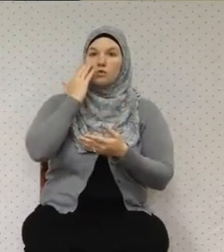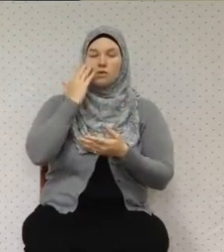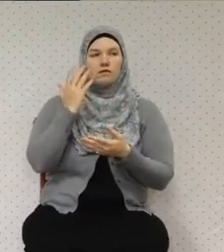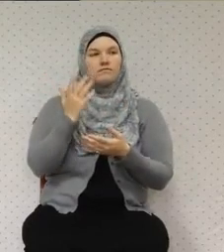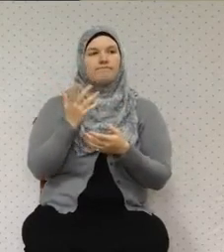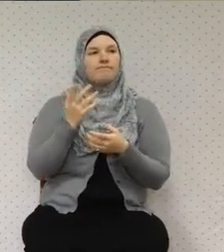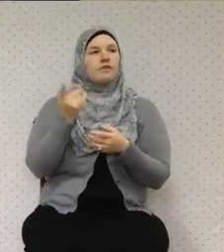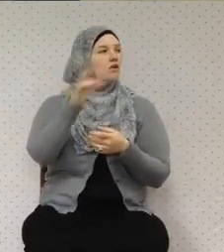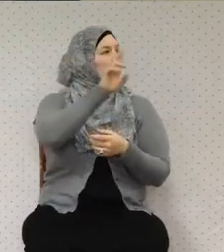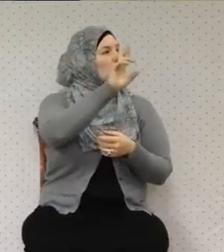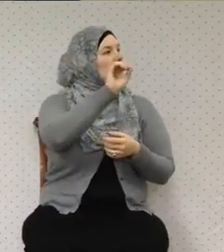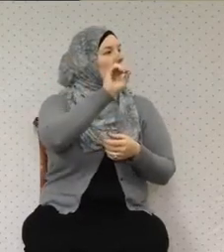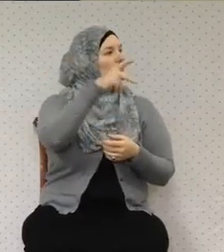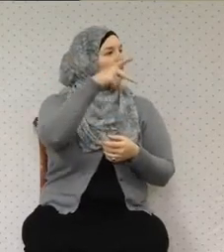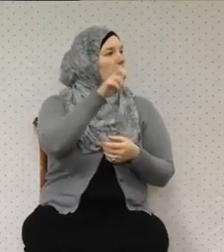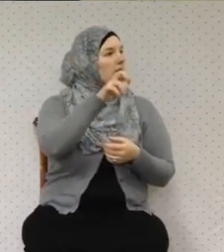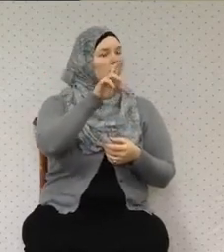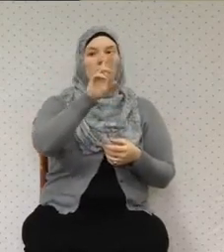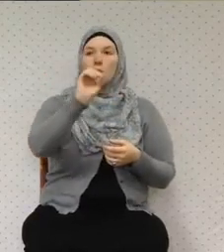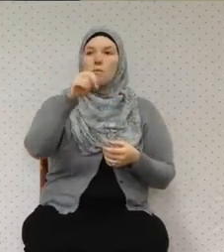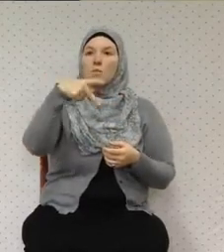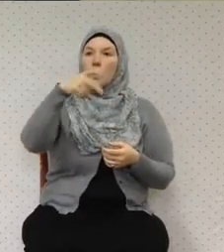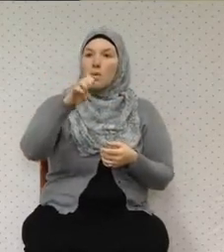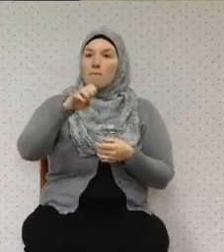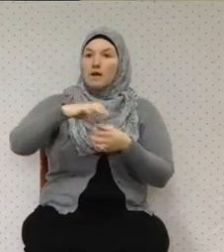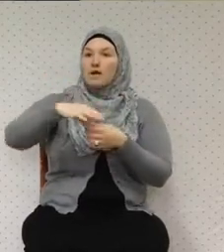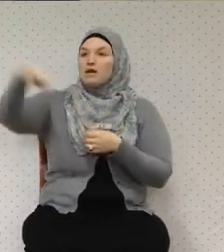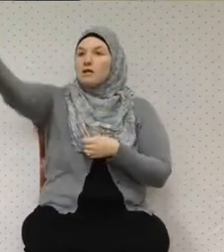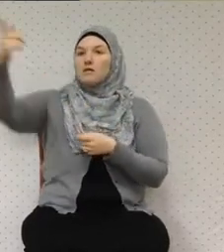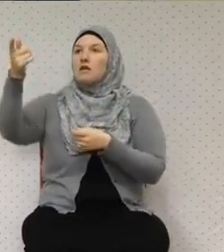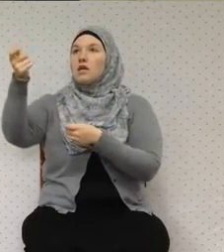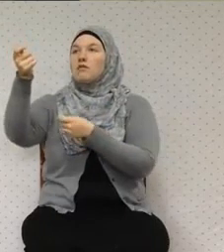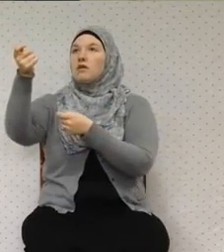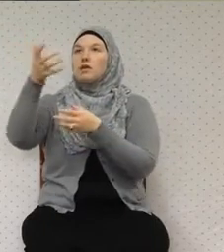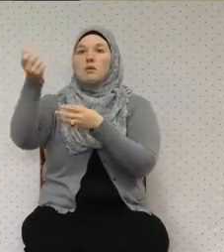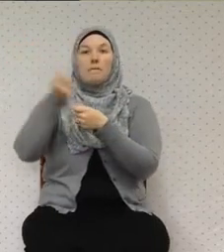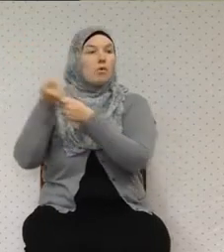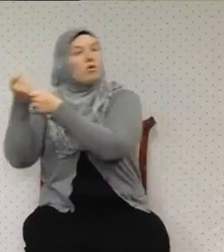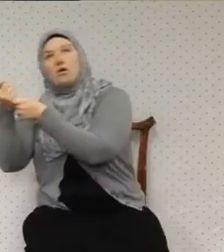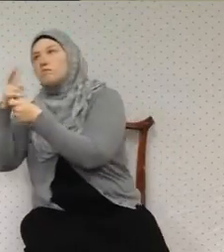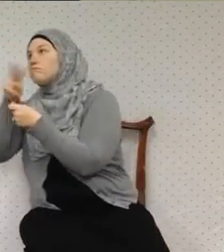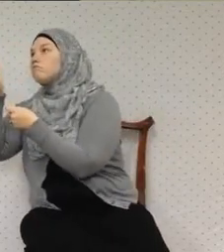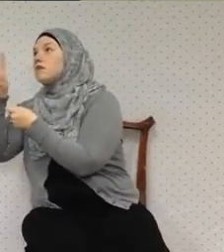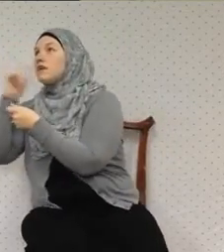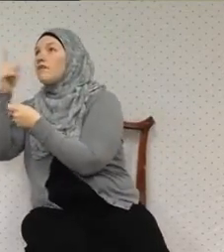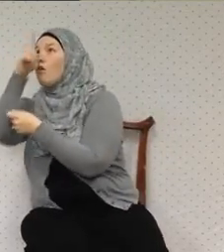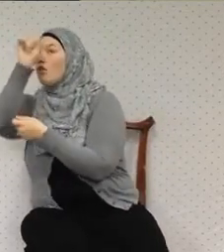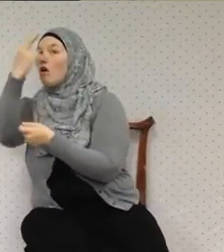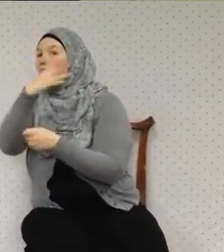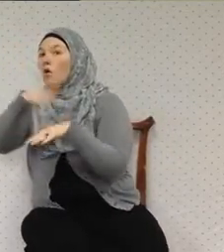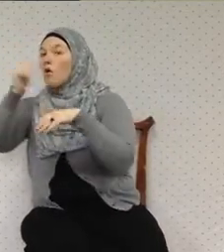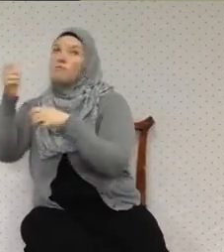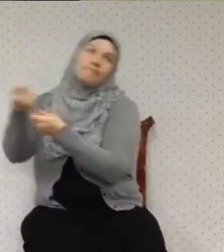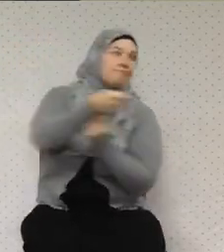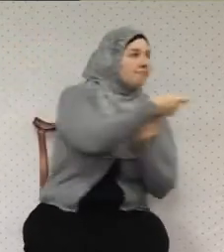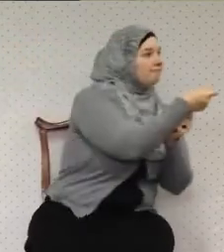He pulls it right, you look right. More right, you look more right. Left, you go left. Forward, you